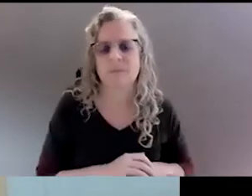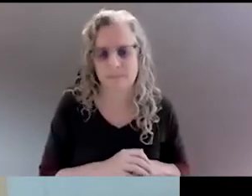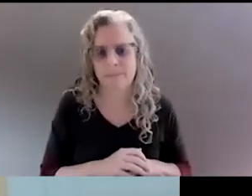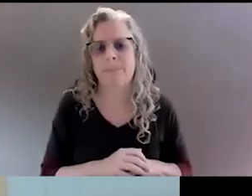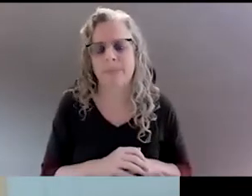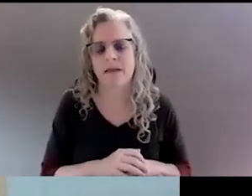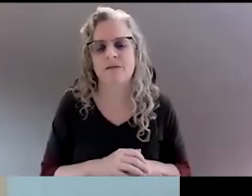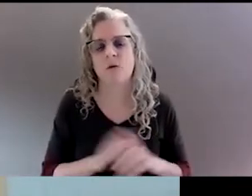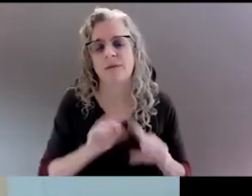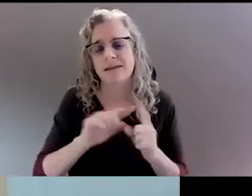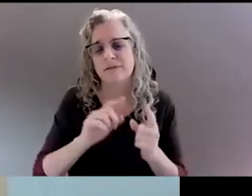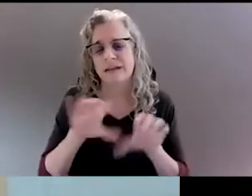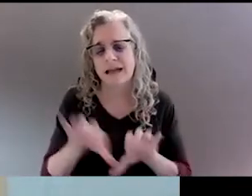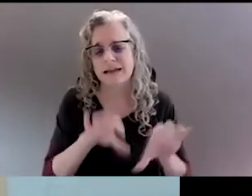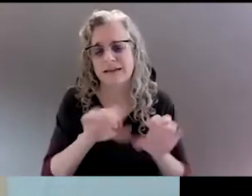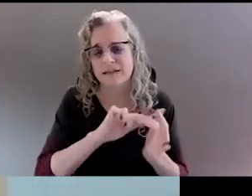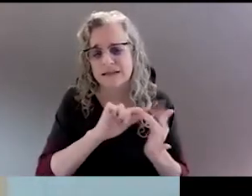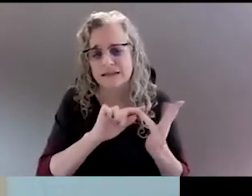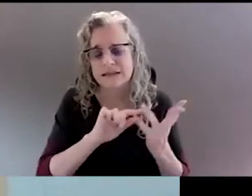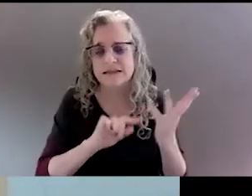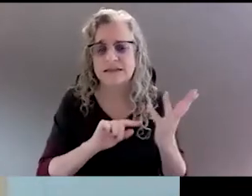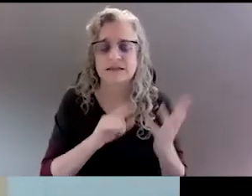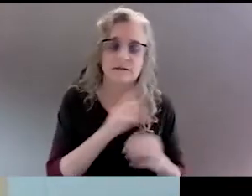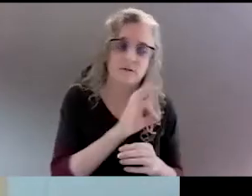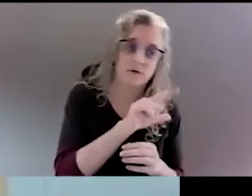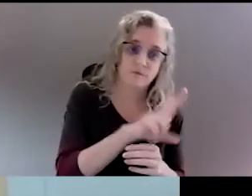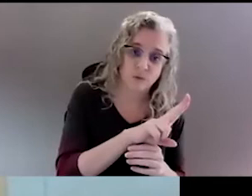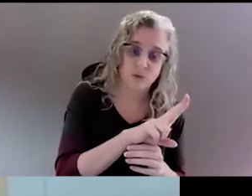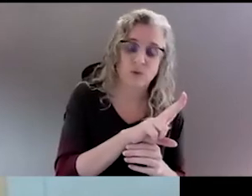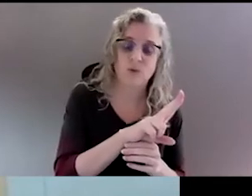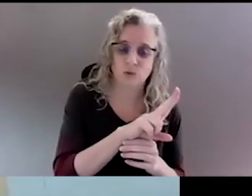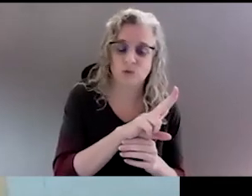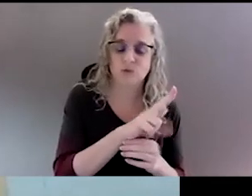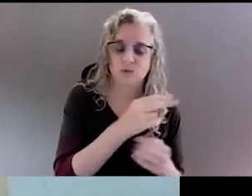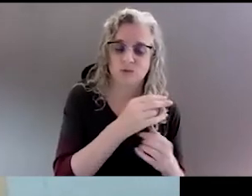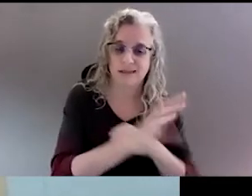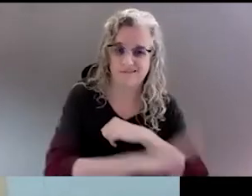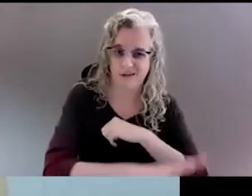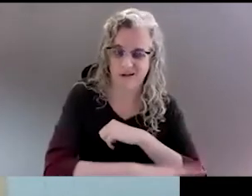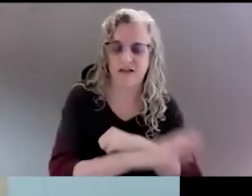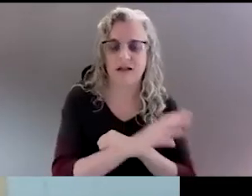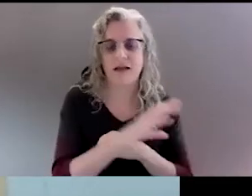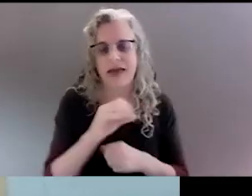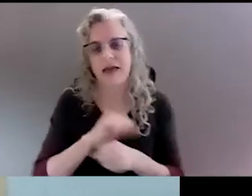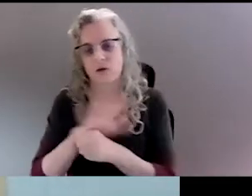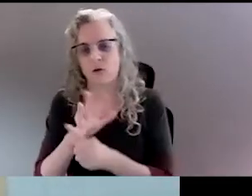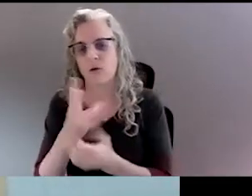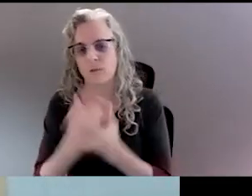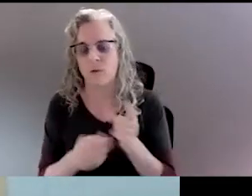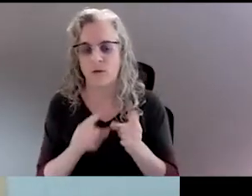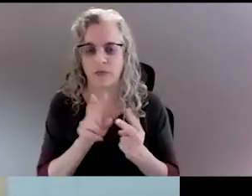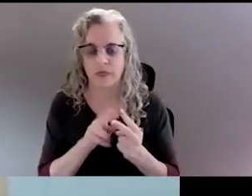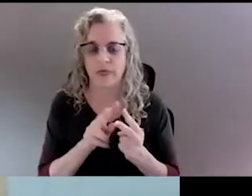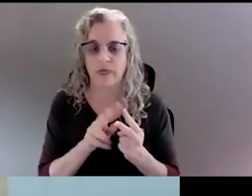to both the flu season this season, as well as the coronavirus or COVID, we're trying